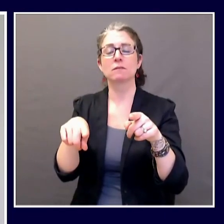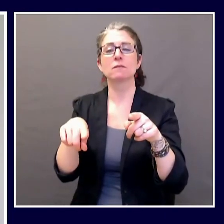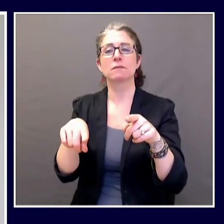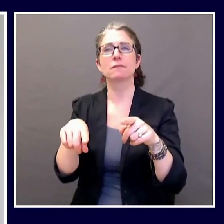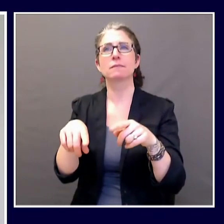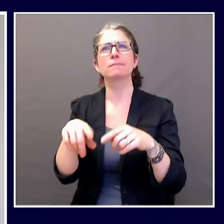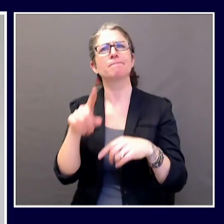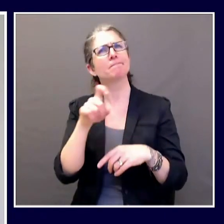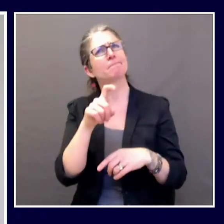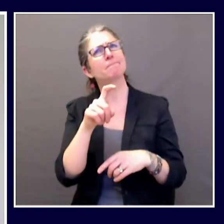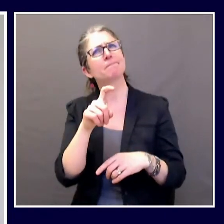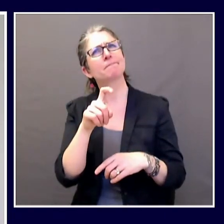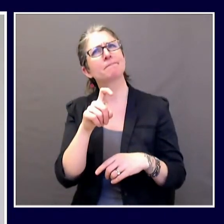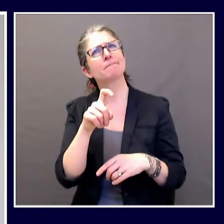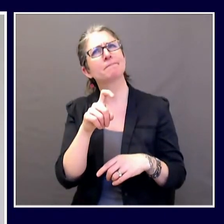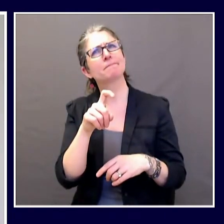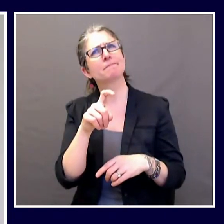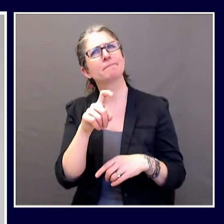mother.